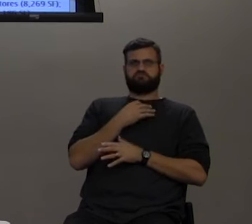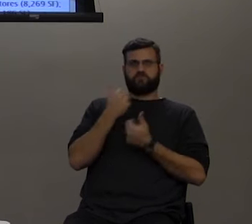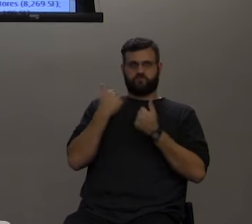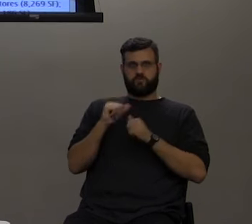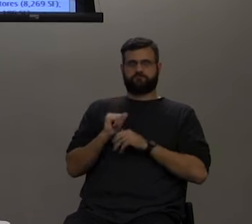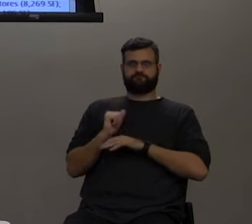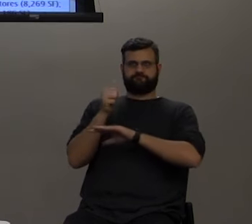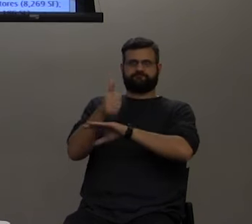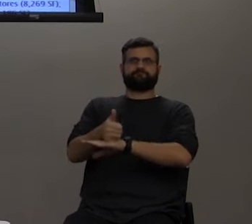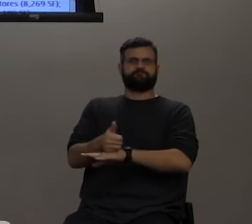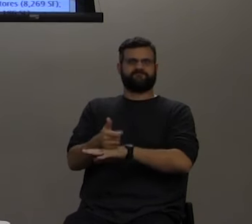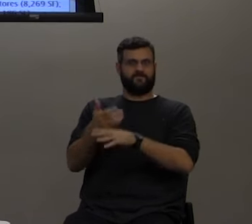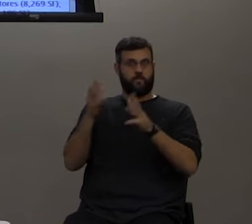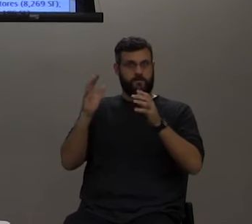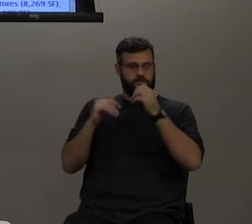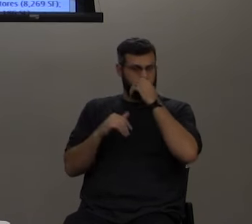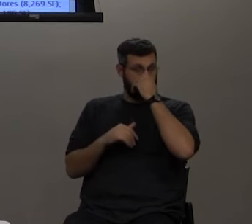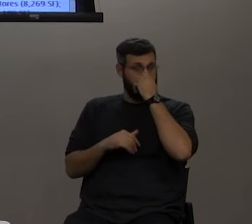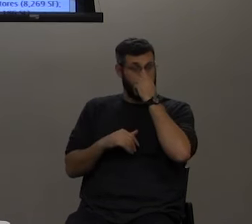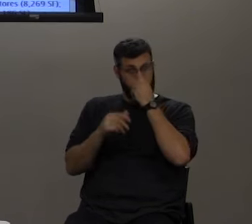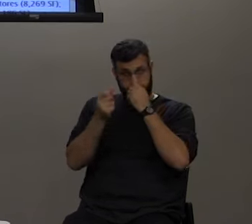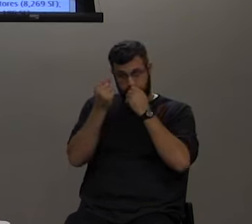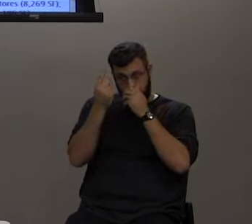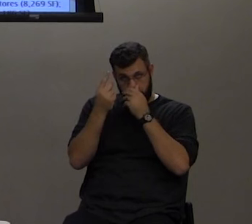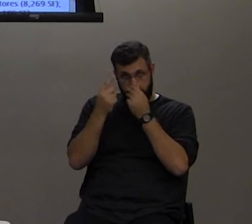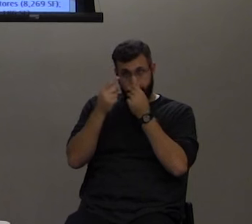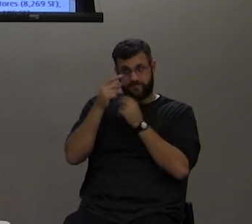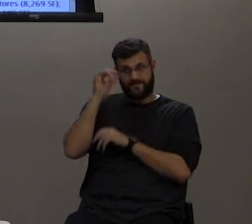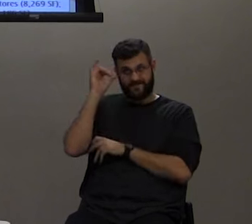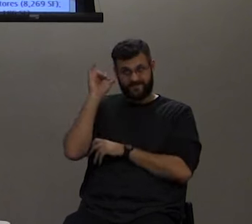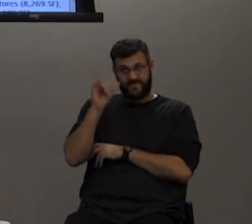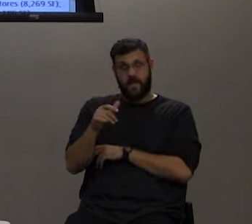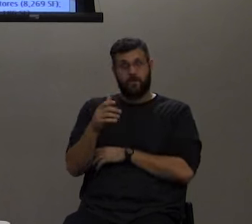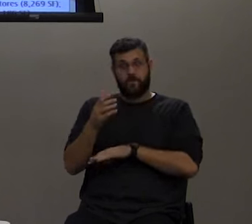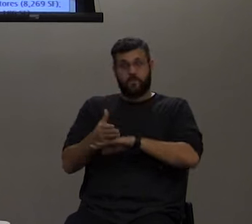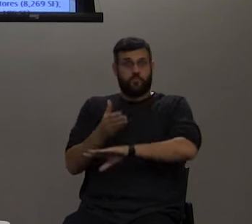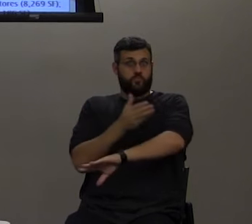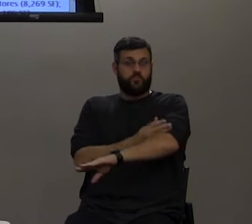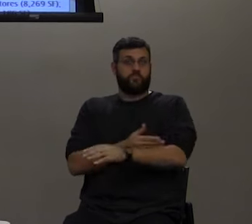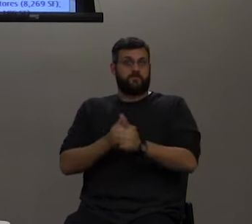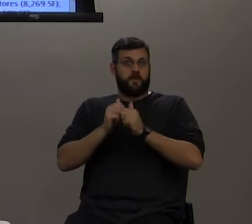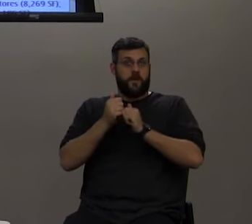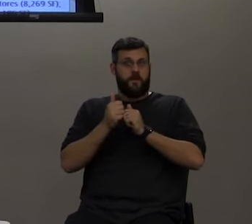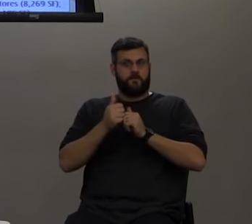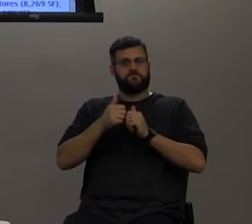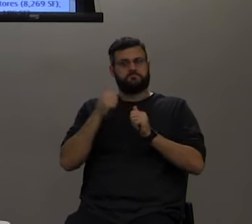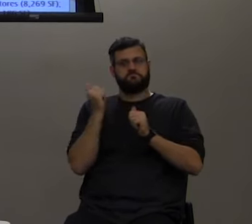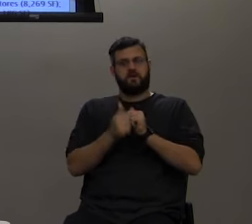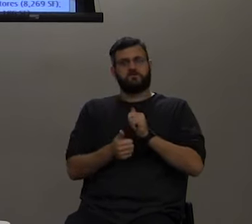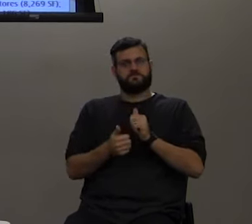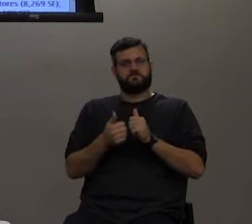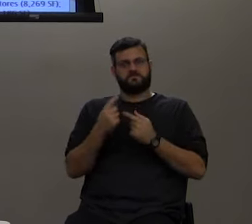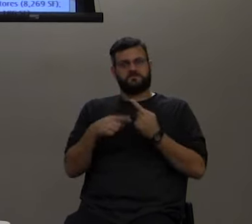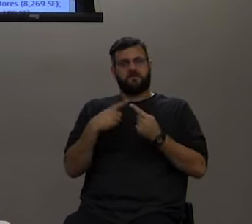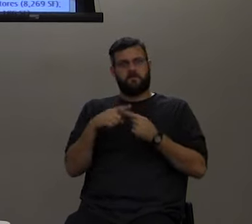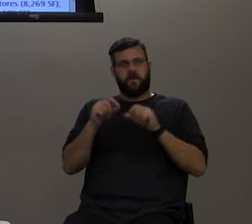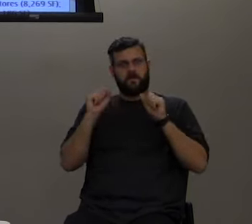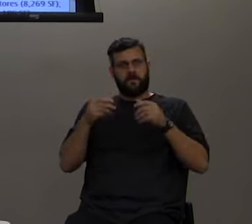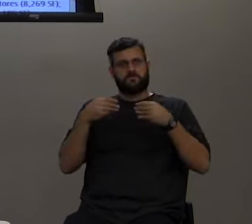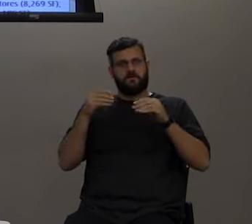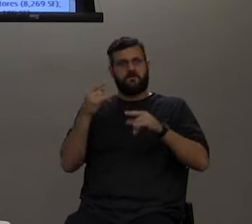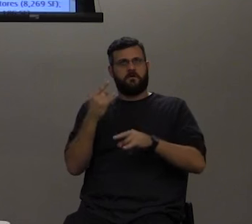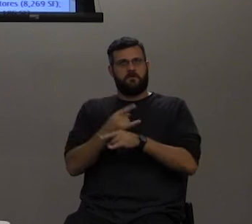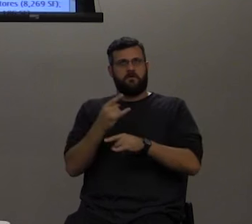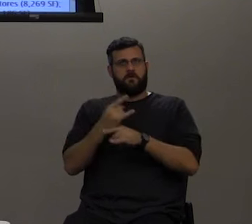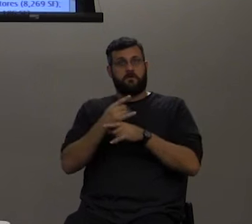process of trying to make that happen. Now that was substantially improved when they passed the decision on whether or not to be able to sell alcohol.